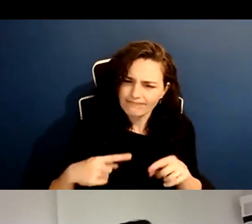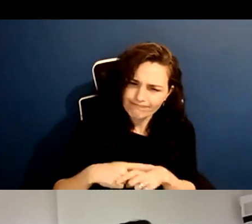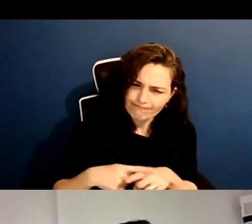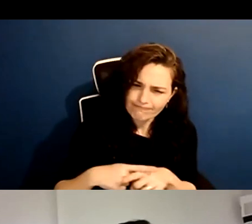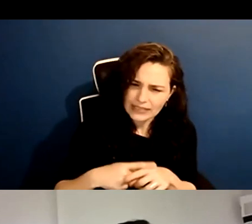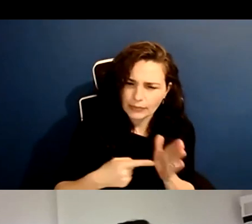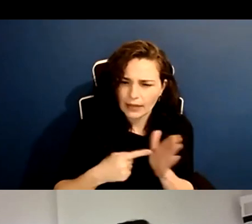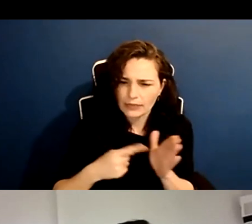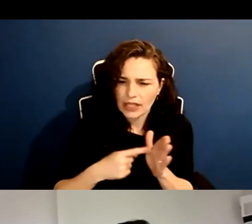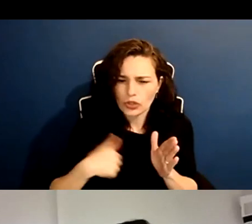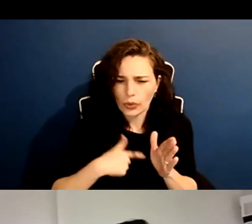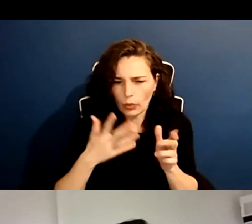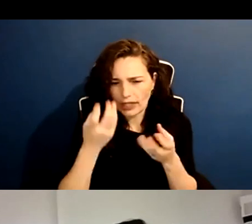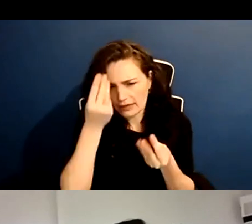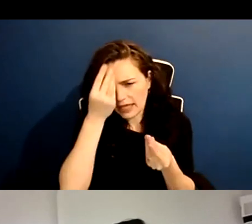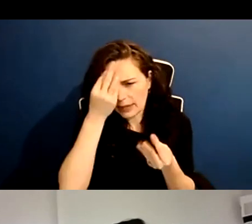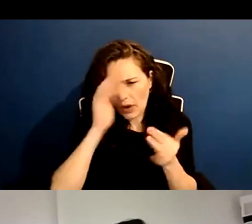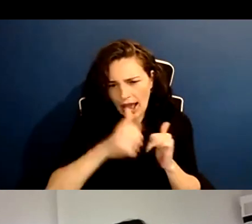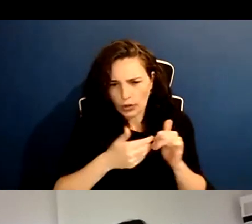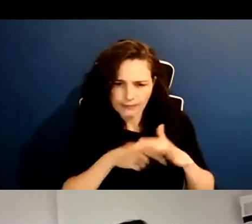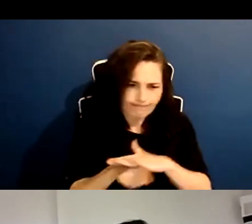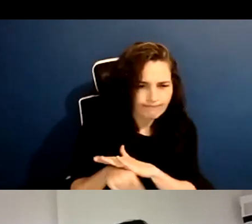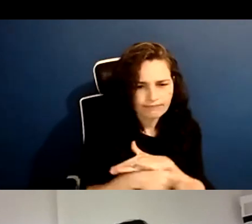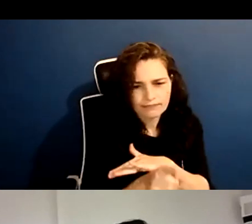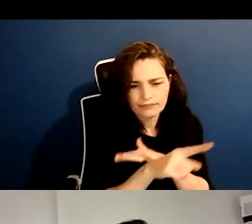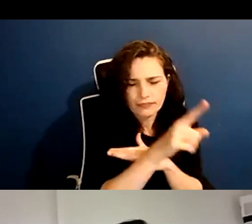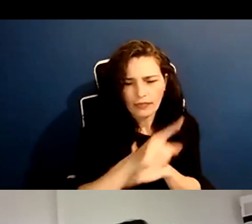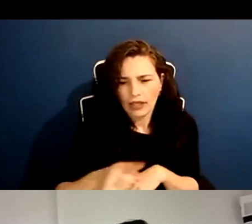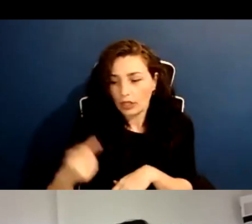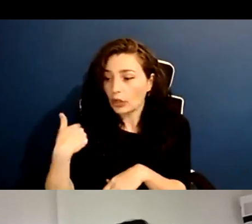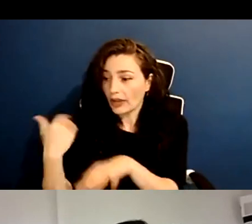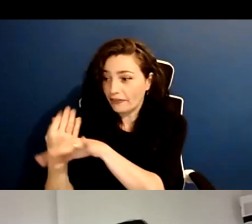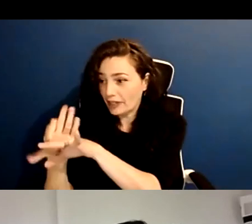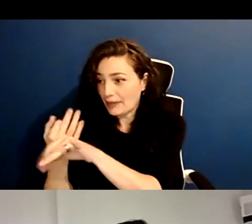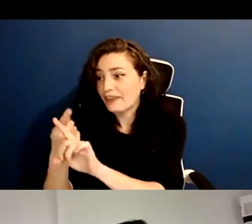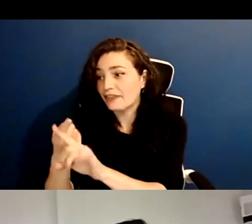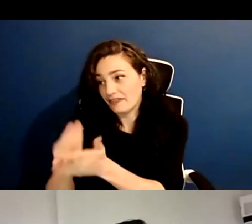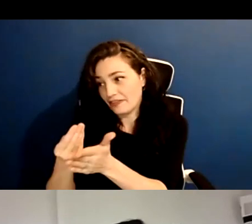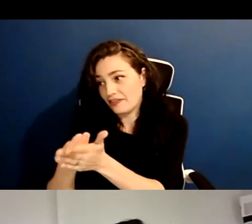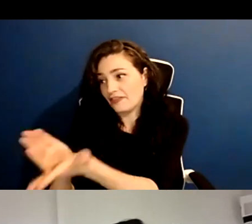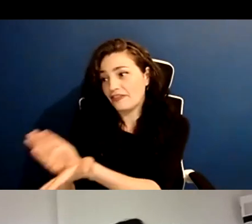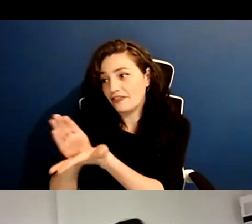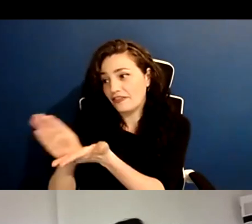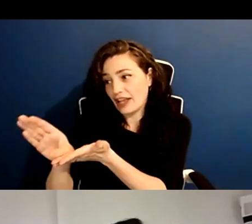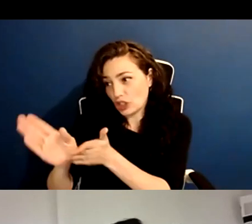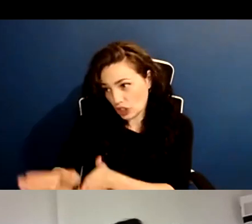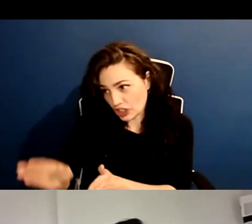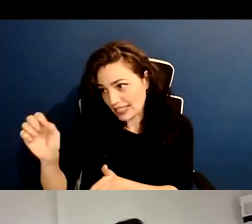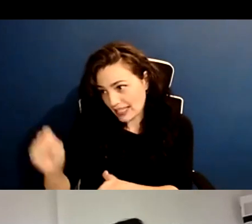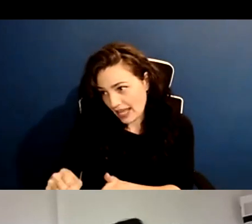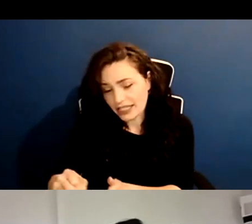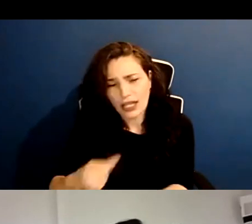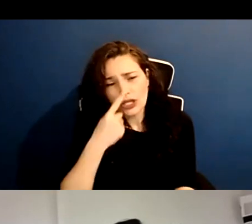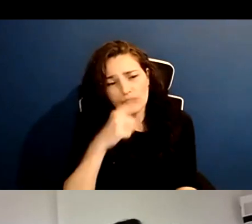to navigate that. You know, like you have each other and you're also getting feedback from funders. Can you talk briefly